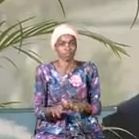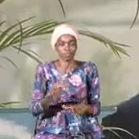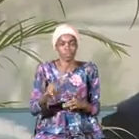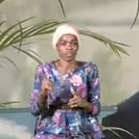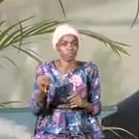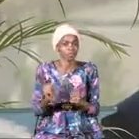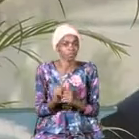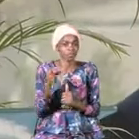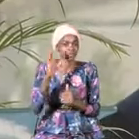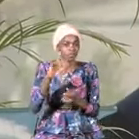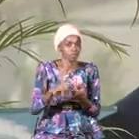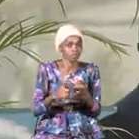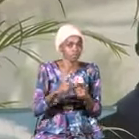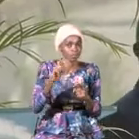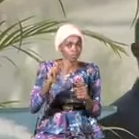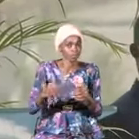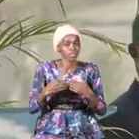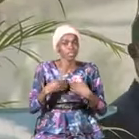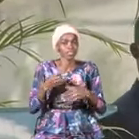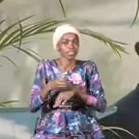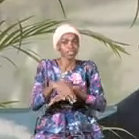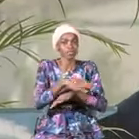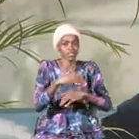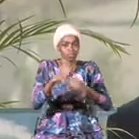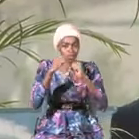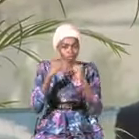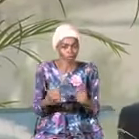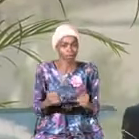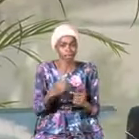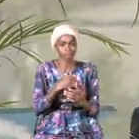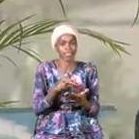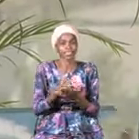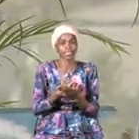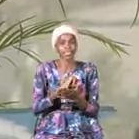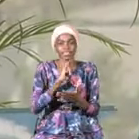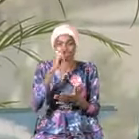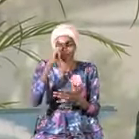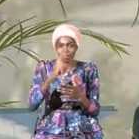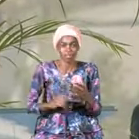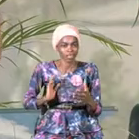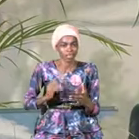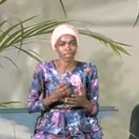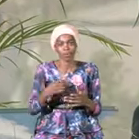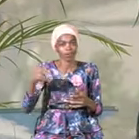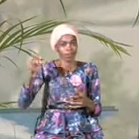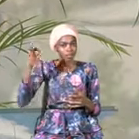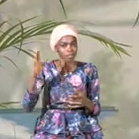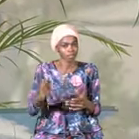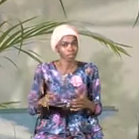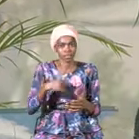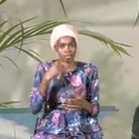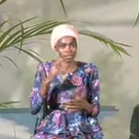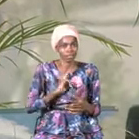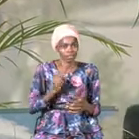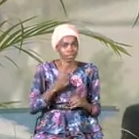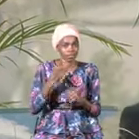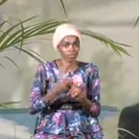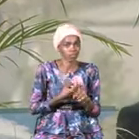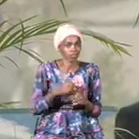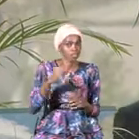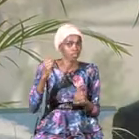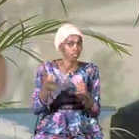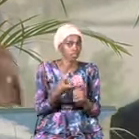that influential power. And that's what a pastor told us from the first letter I,